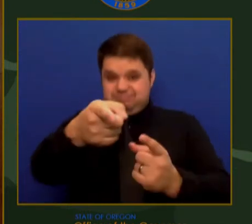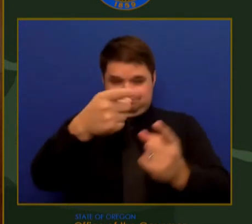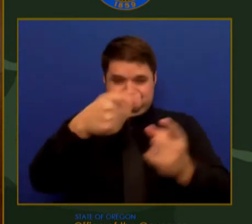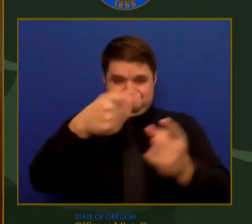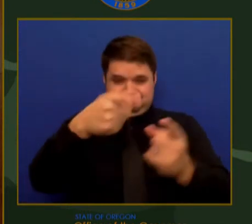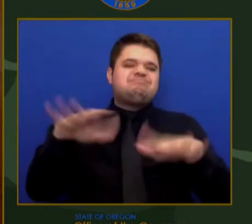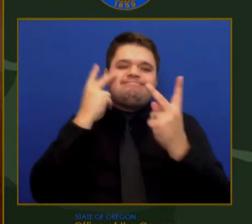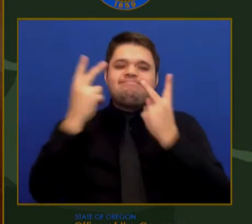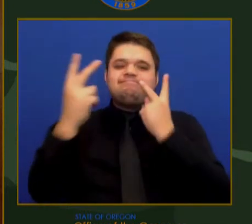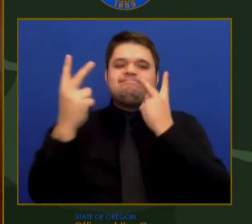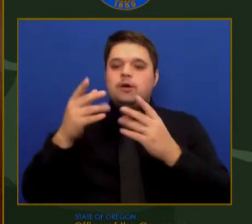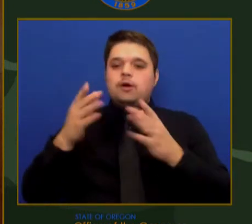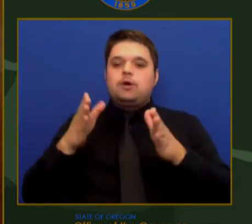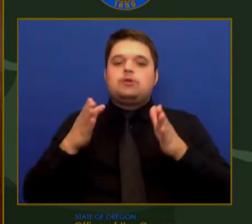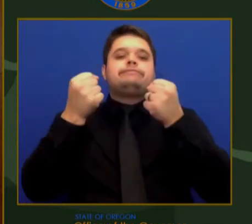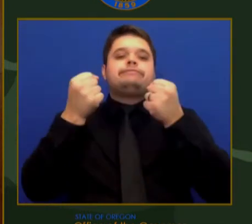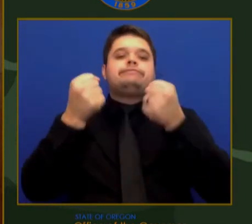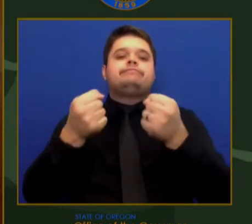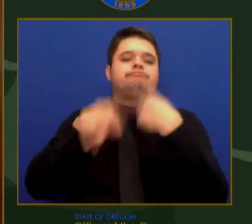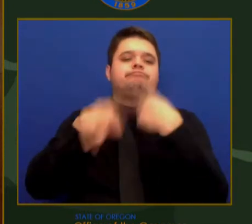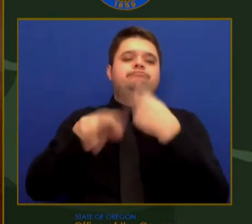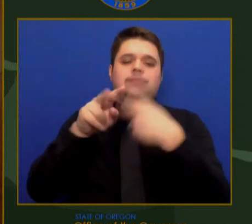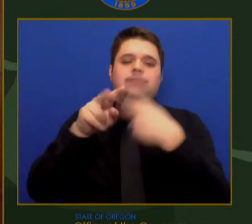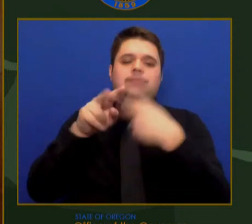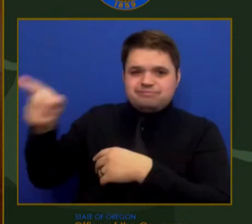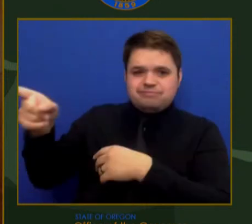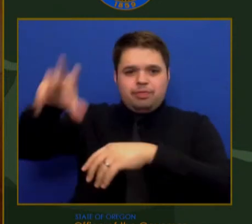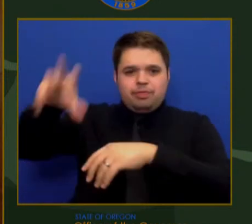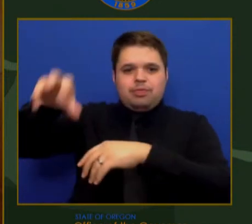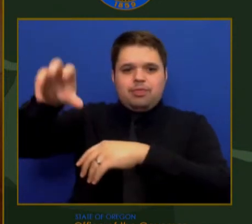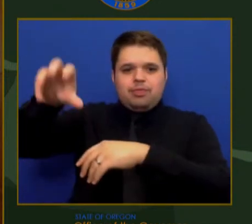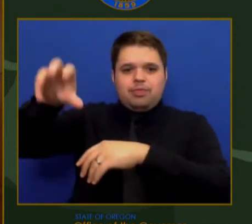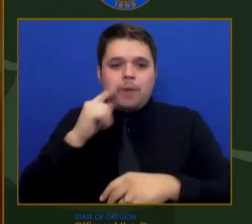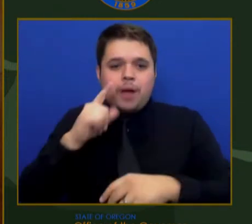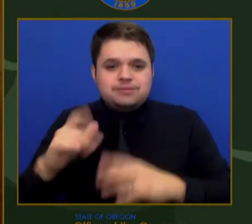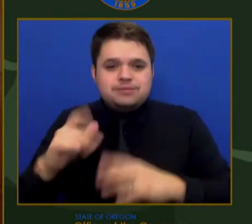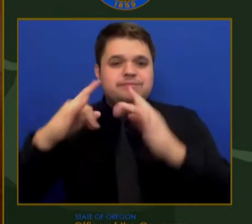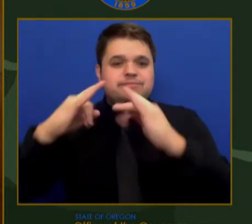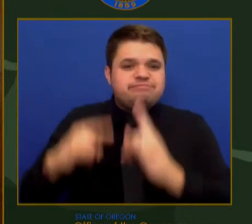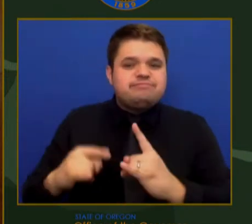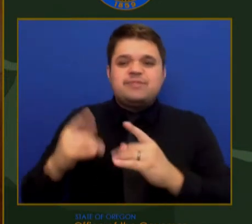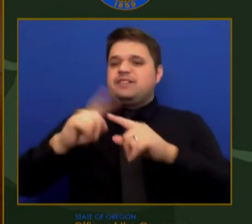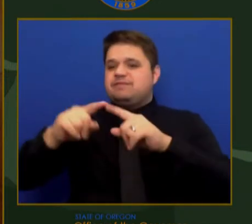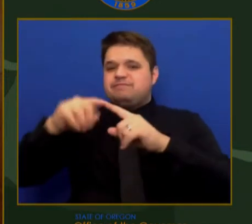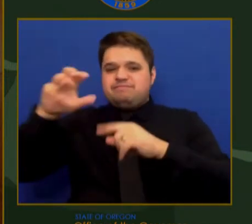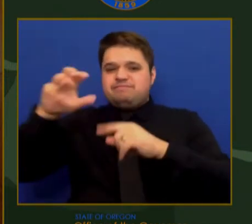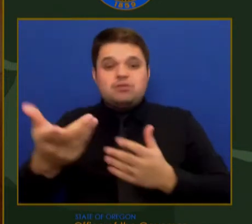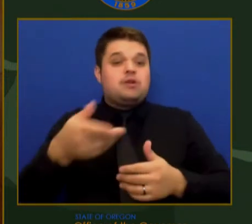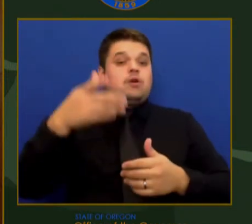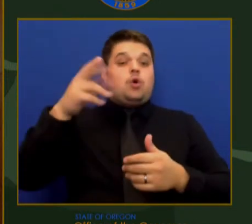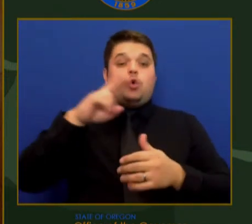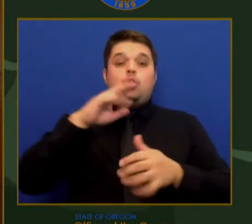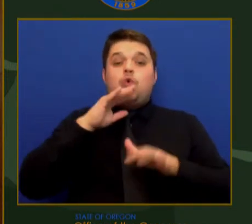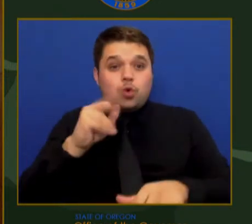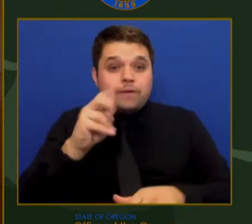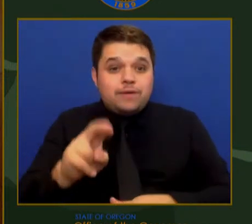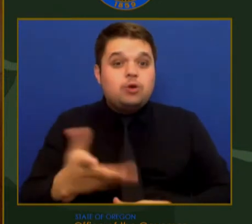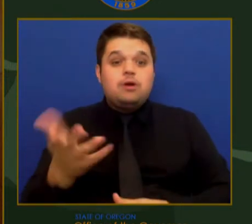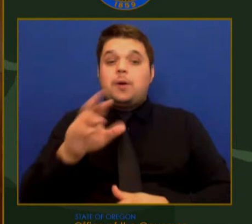In every tent you see, in a city park, under a highway overpass, along a